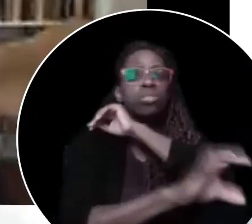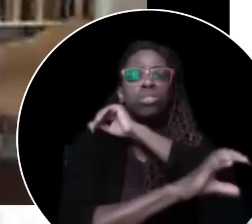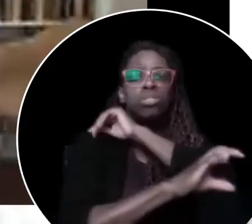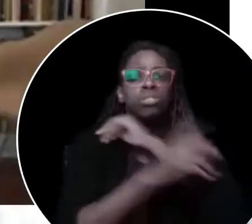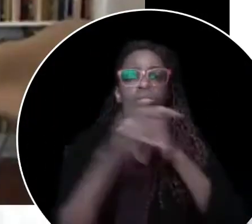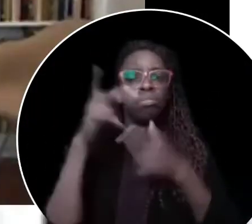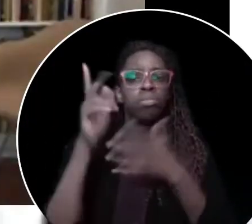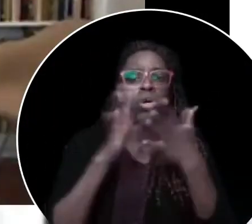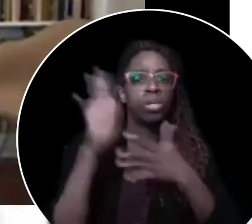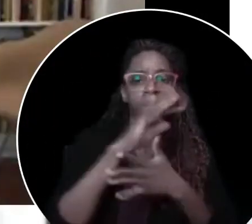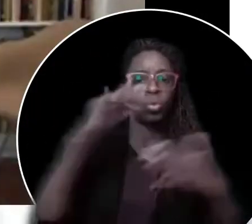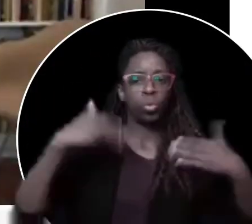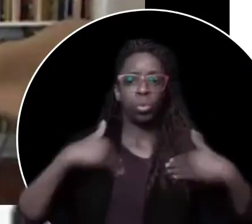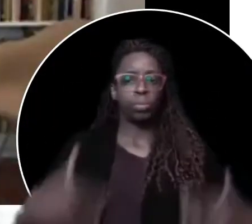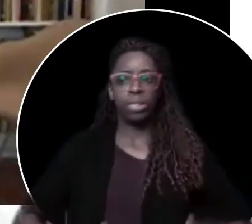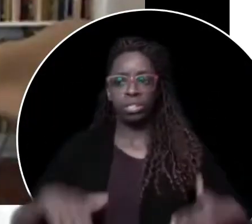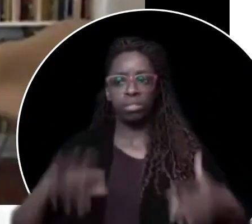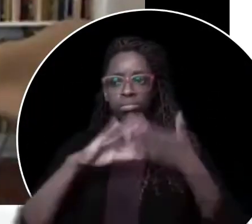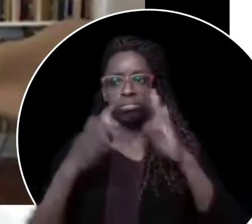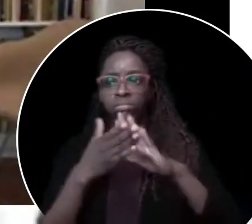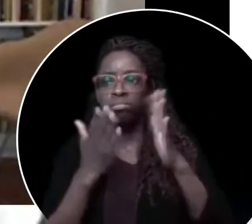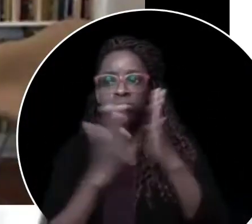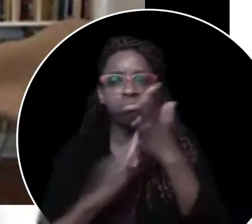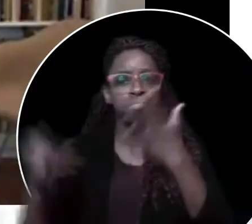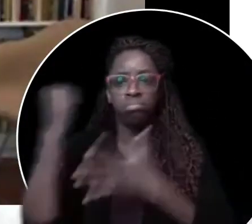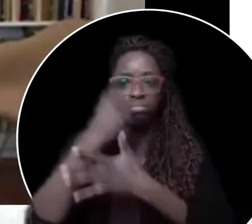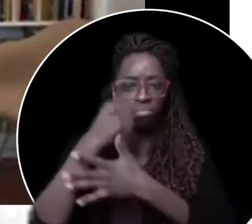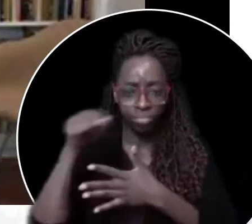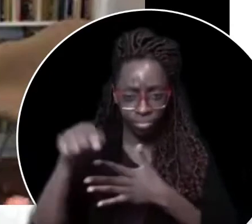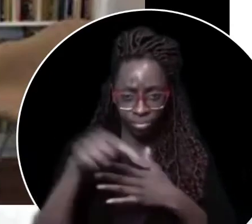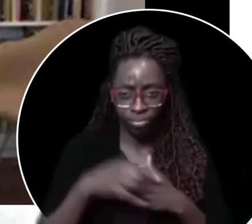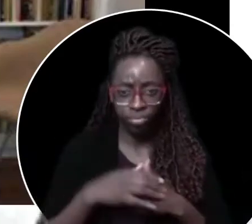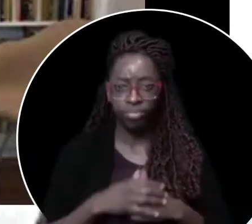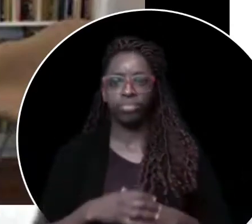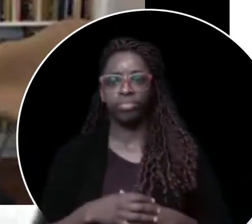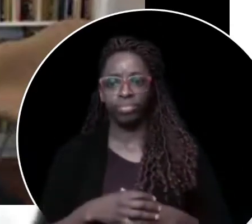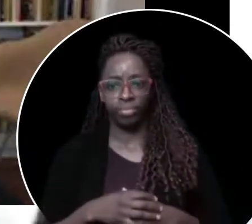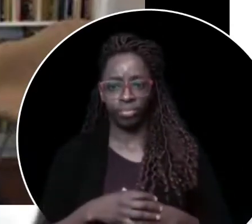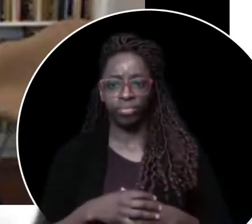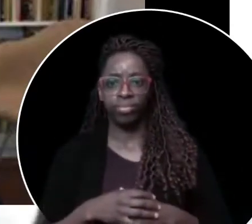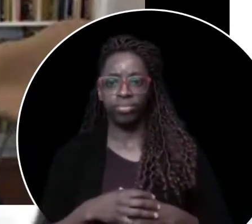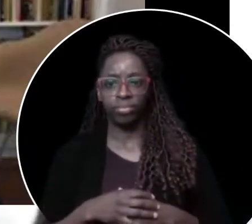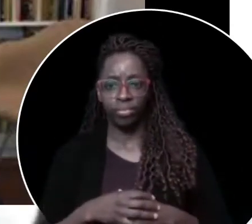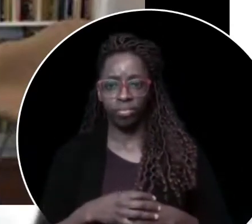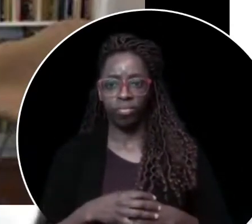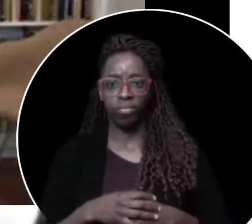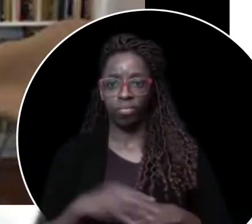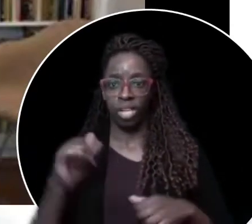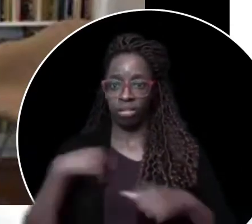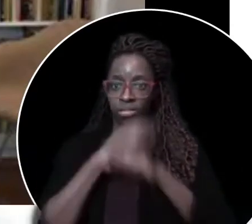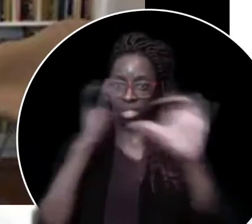we can imagine ourselves as global citizens. We can imagine a world without borders.